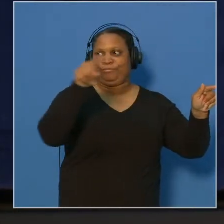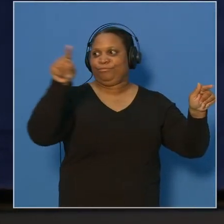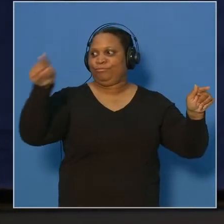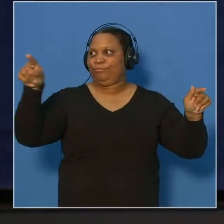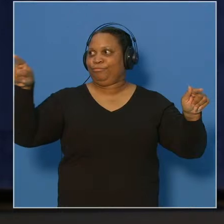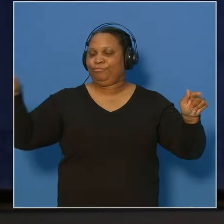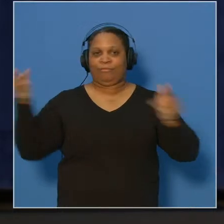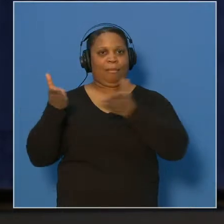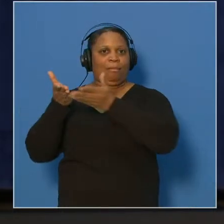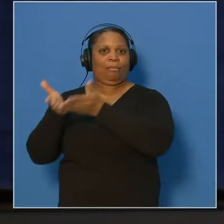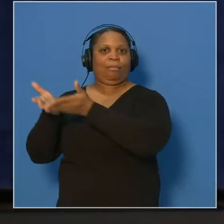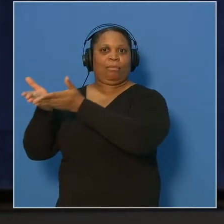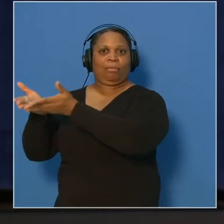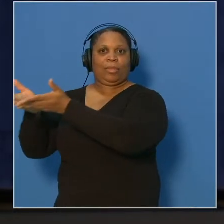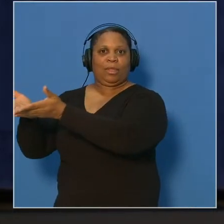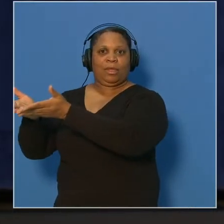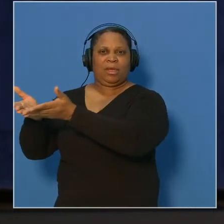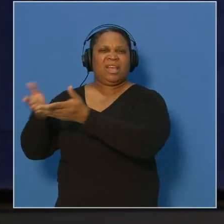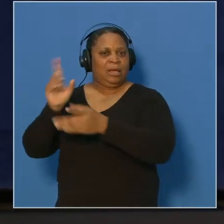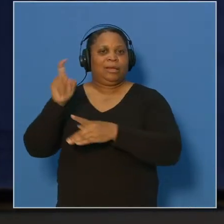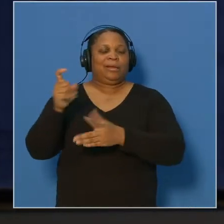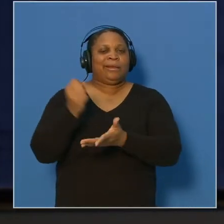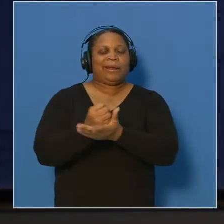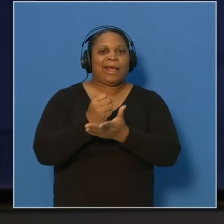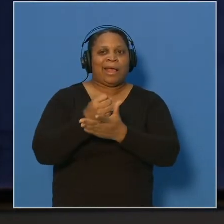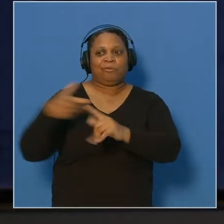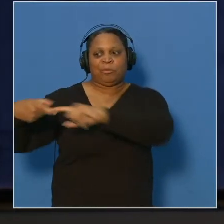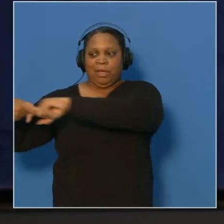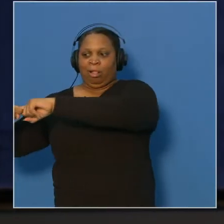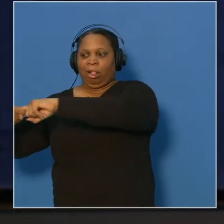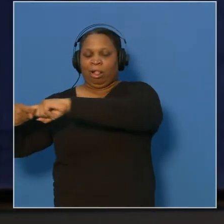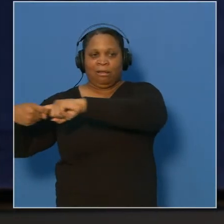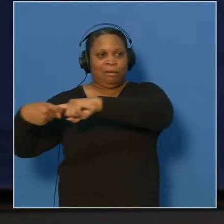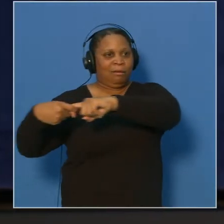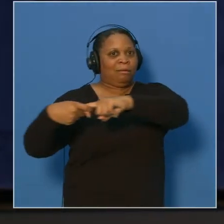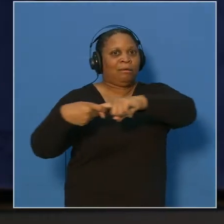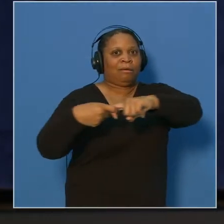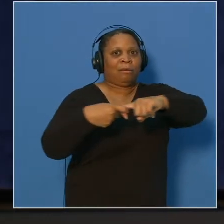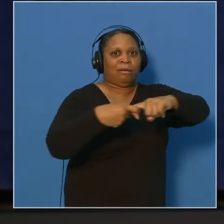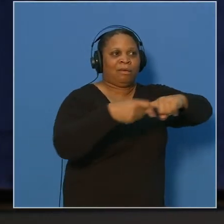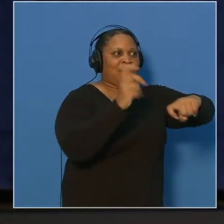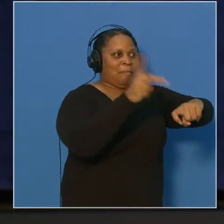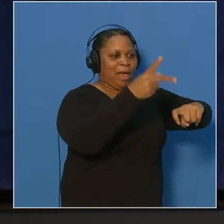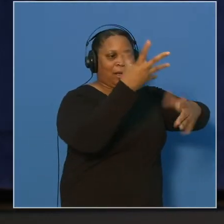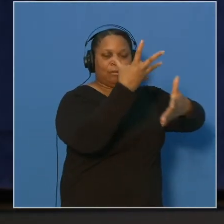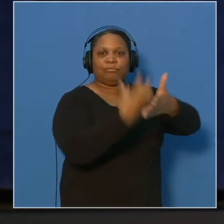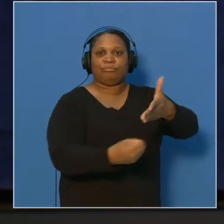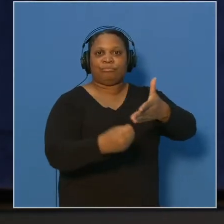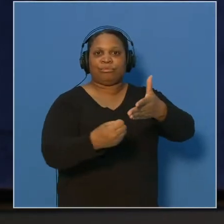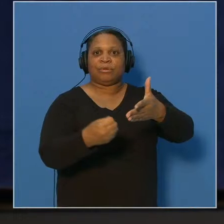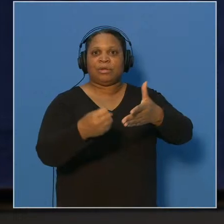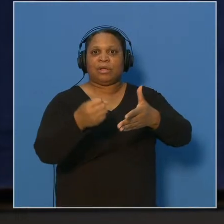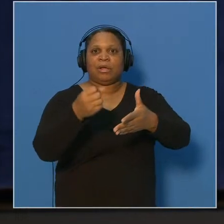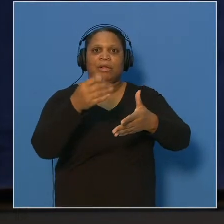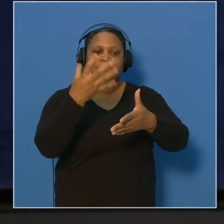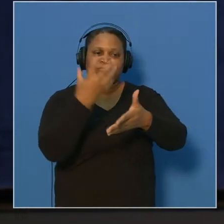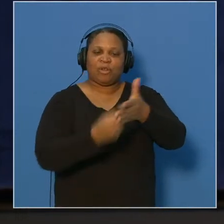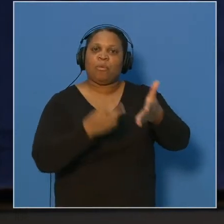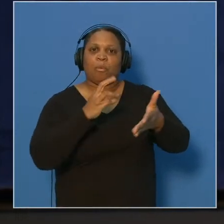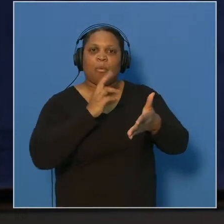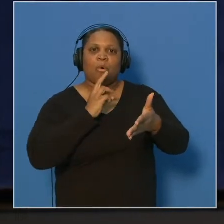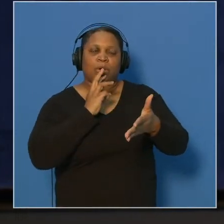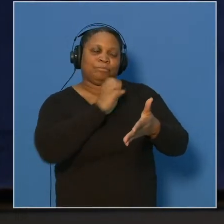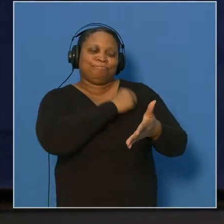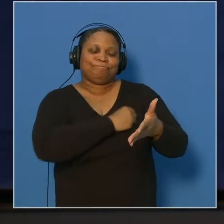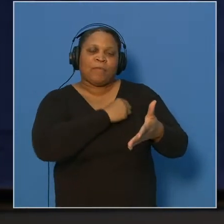friend. He needed the Coast Guard's help to be towed back to shore because he ran out of